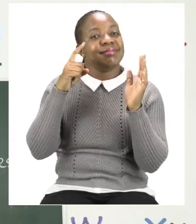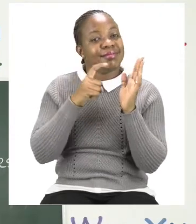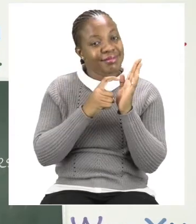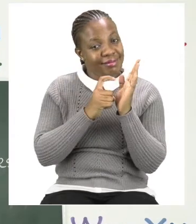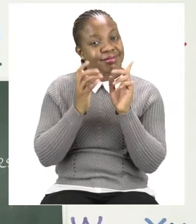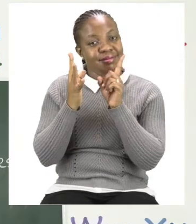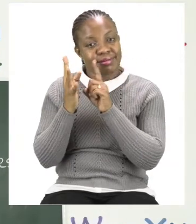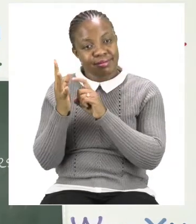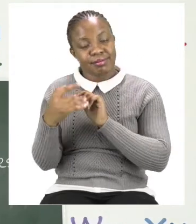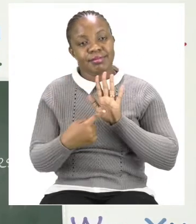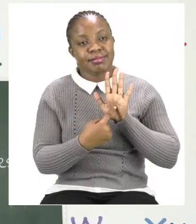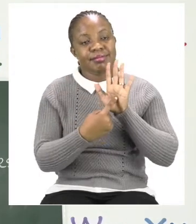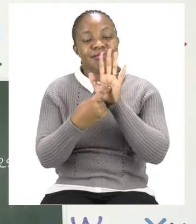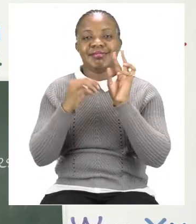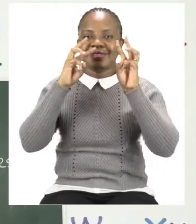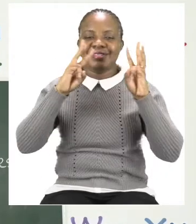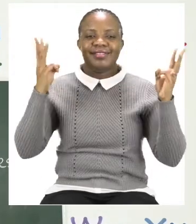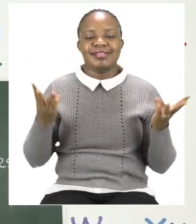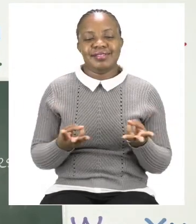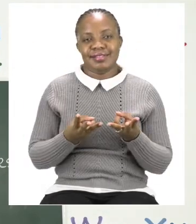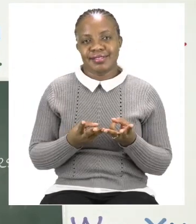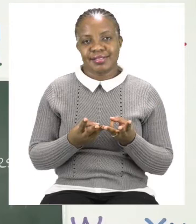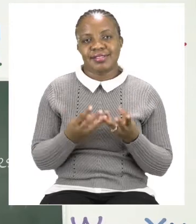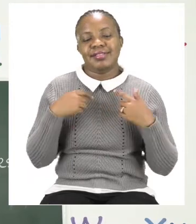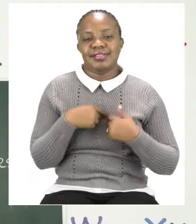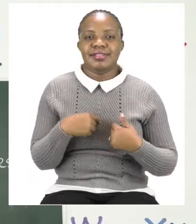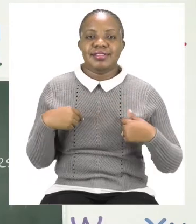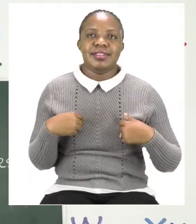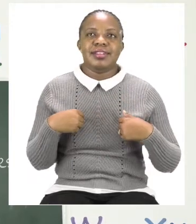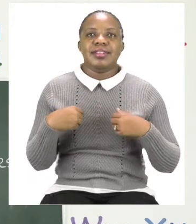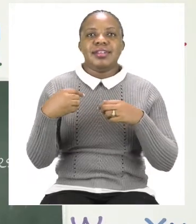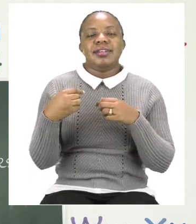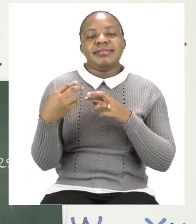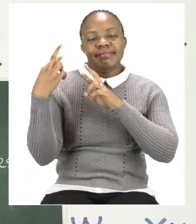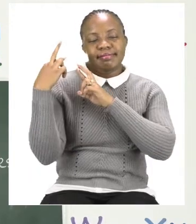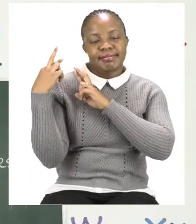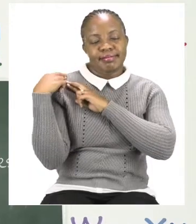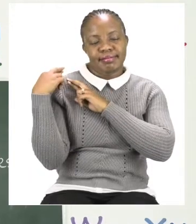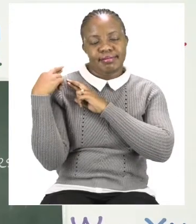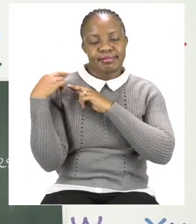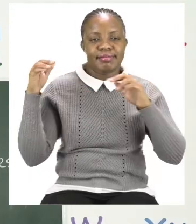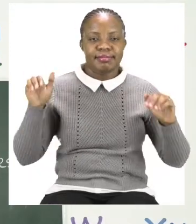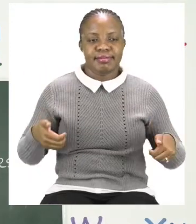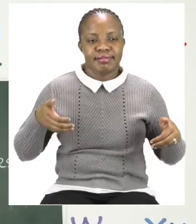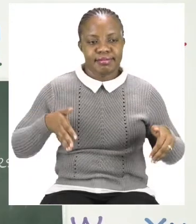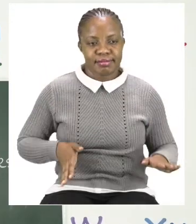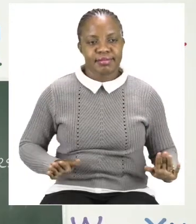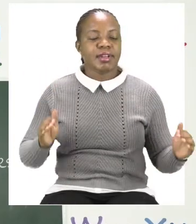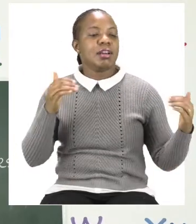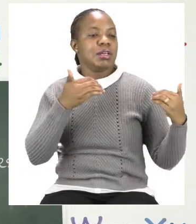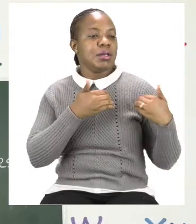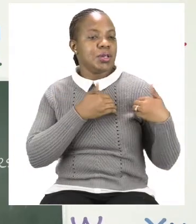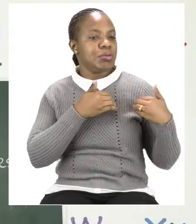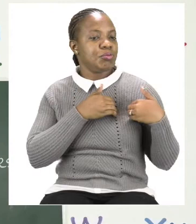sanitize, we are showing the world that we are responsible boys and girls and that we care about staying safe